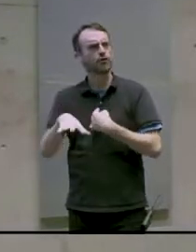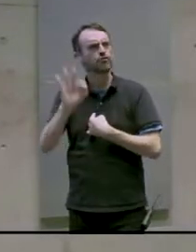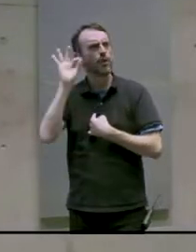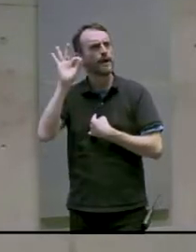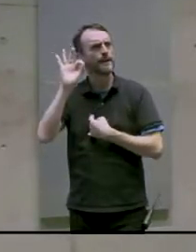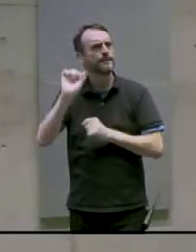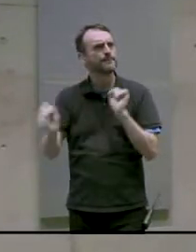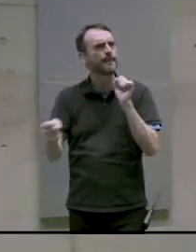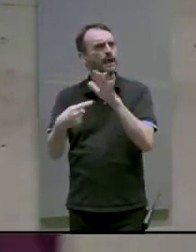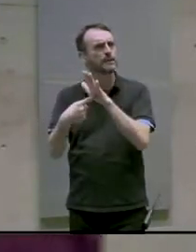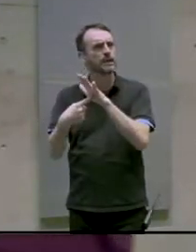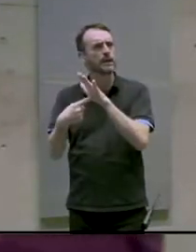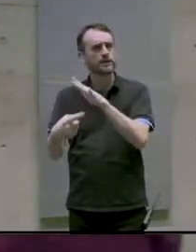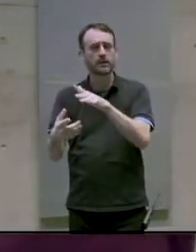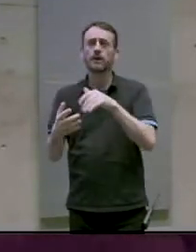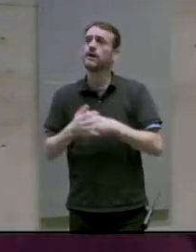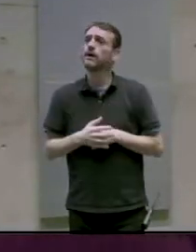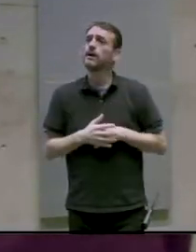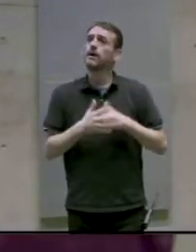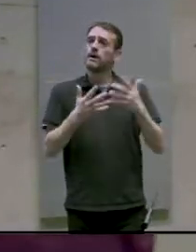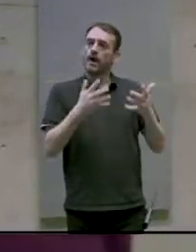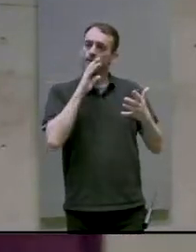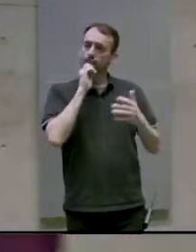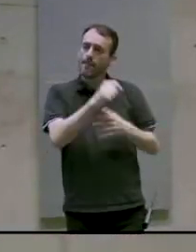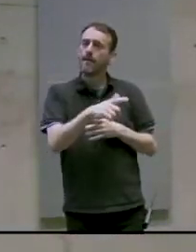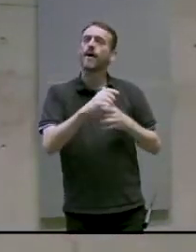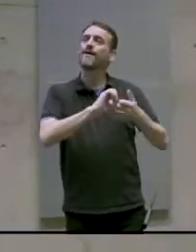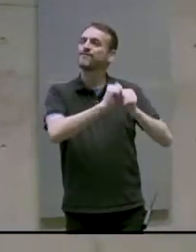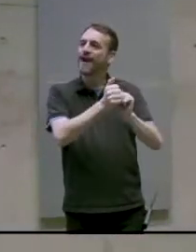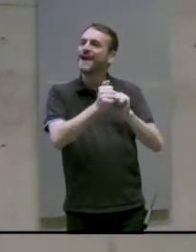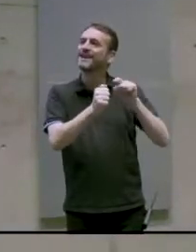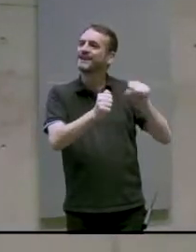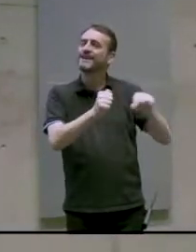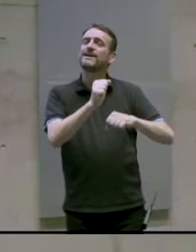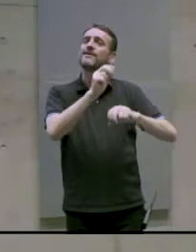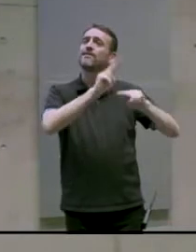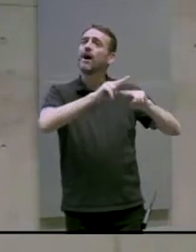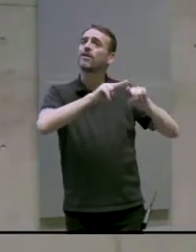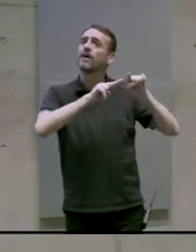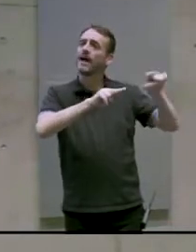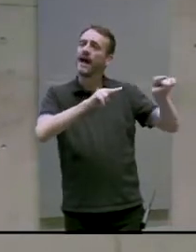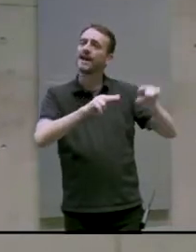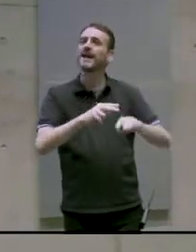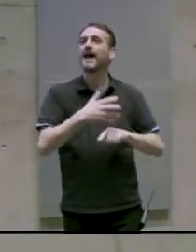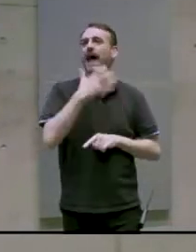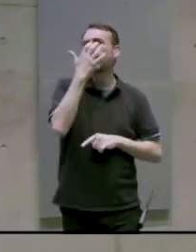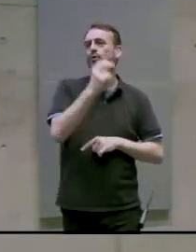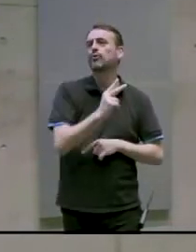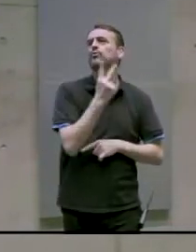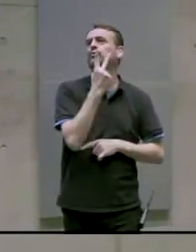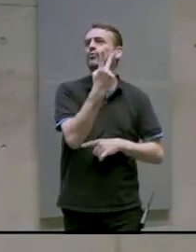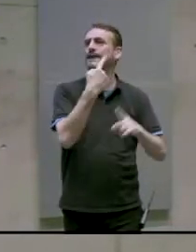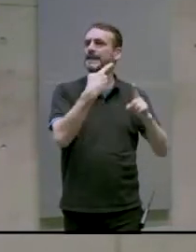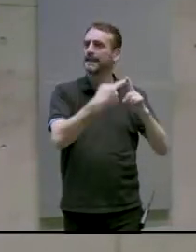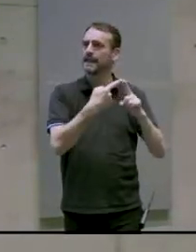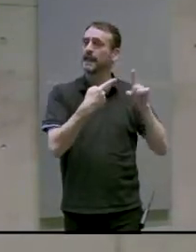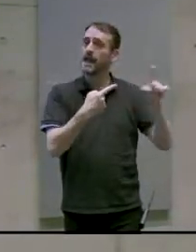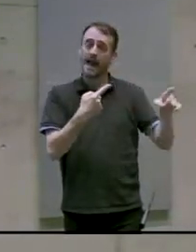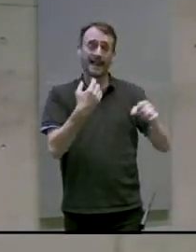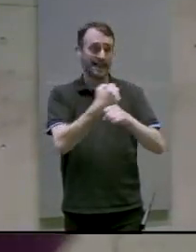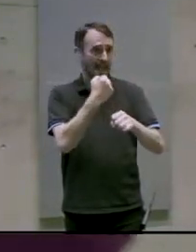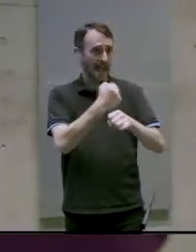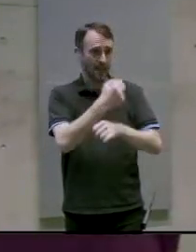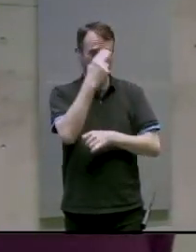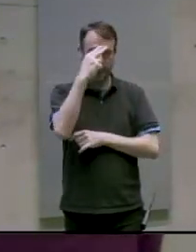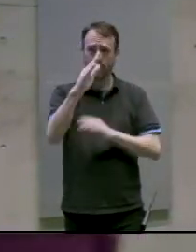A friend of ours, his dad had an Apple IIe, and we'd play games like Zork, like these sort